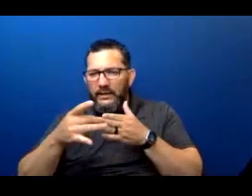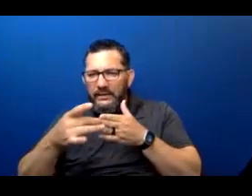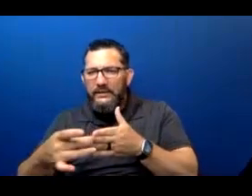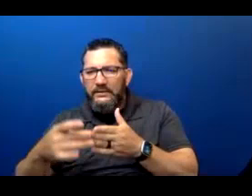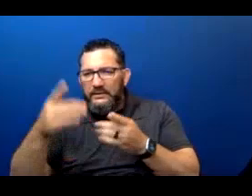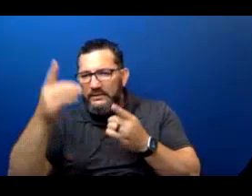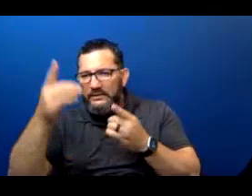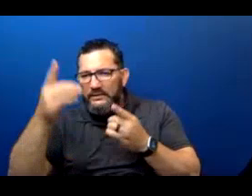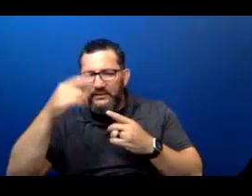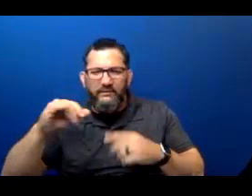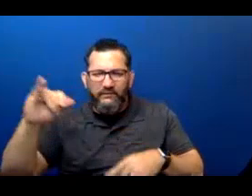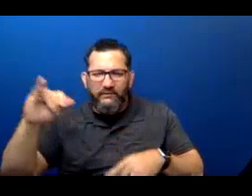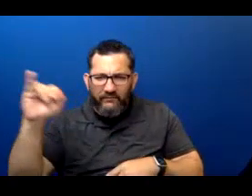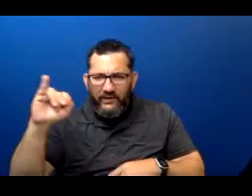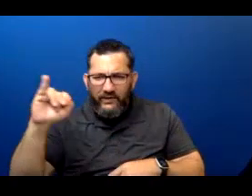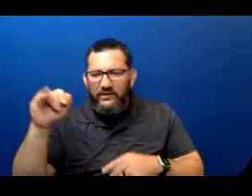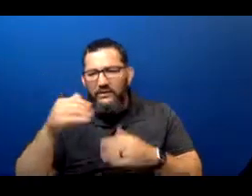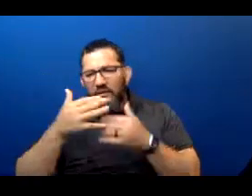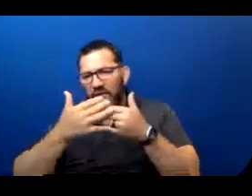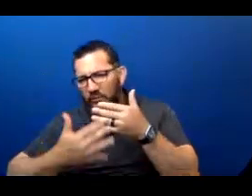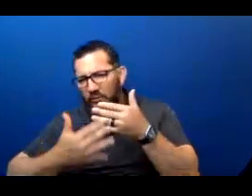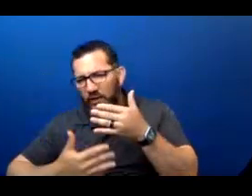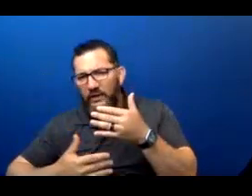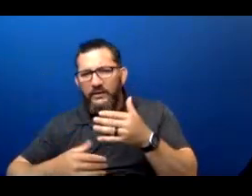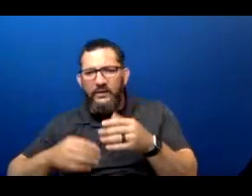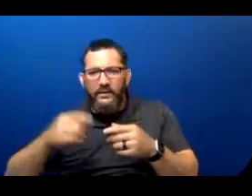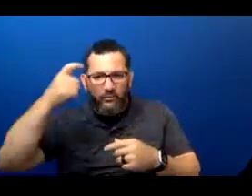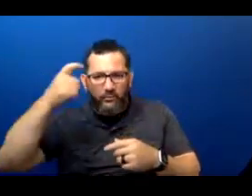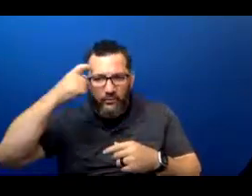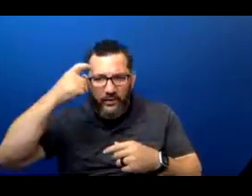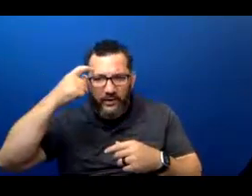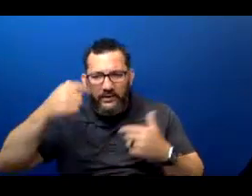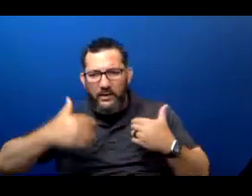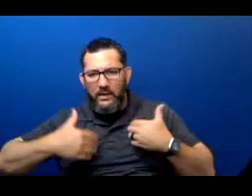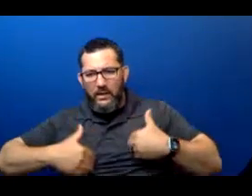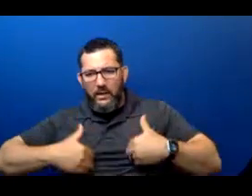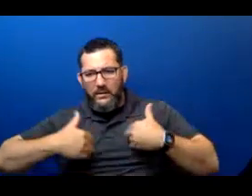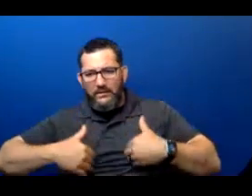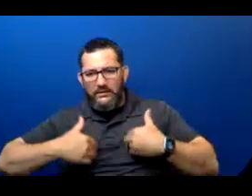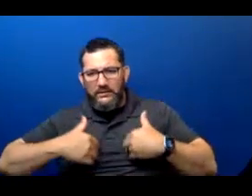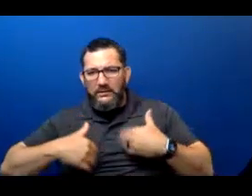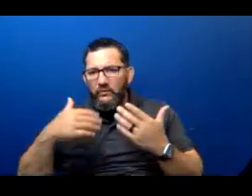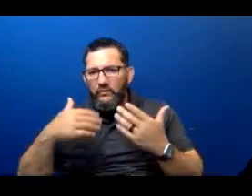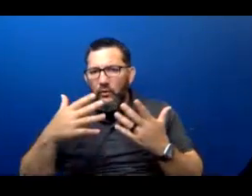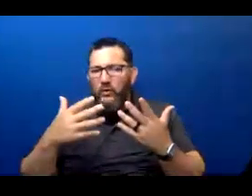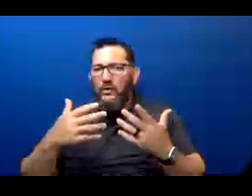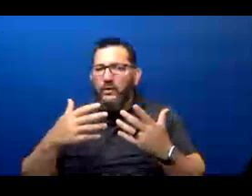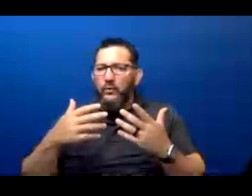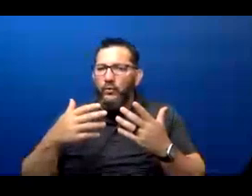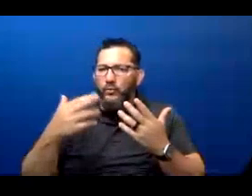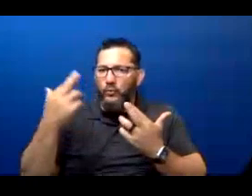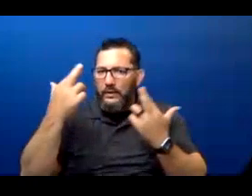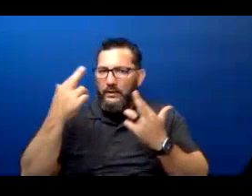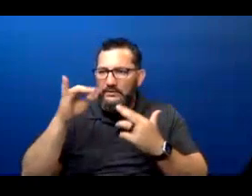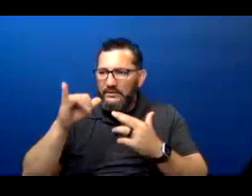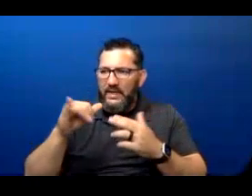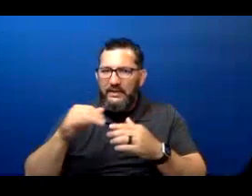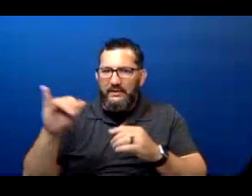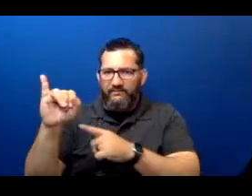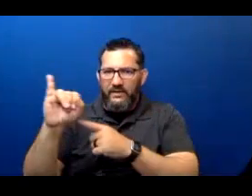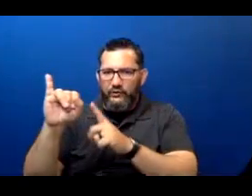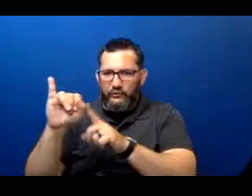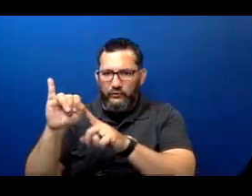like infections in the blood, in the brain and lungs. So I guess at one point, these infections can